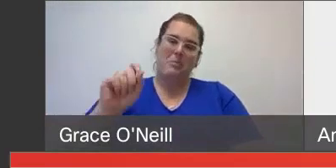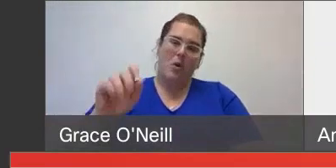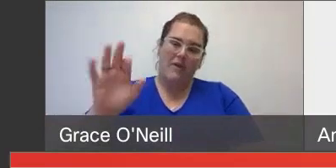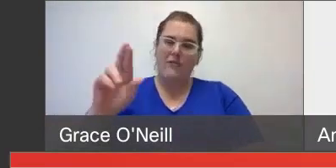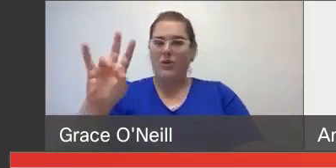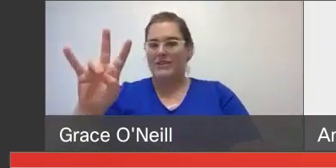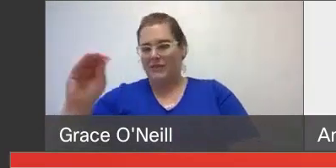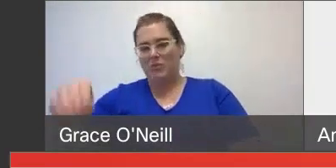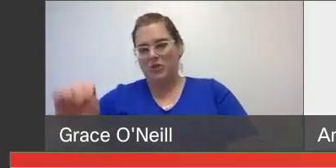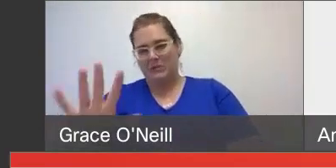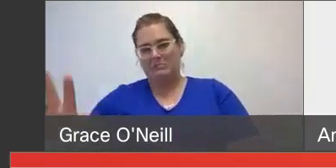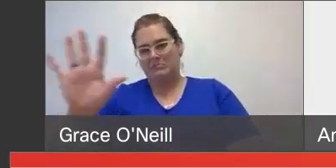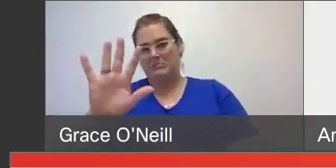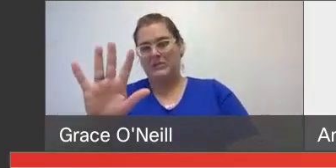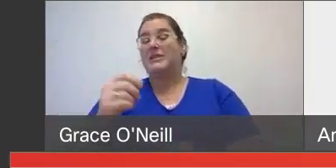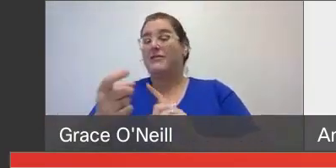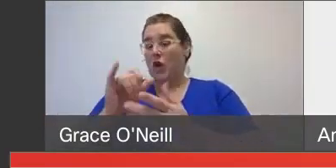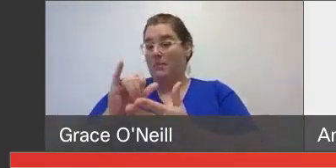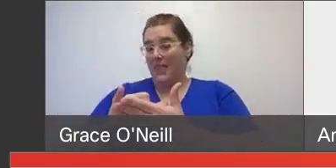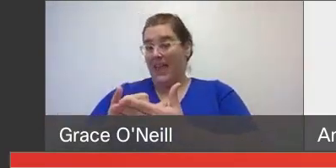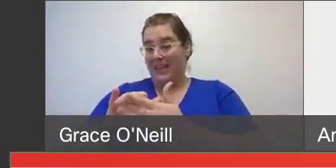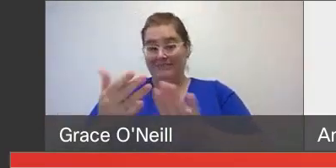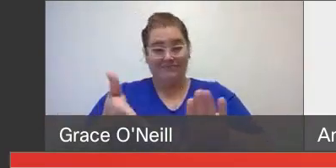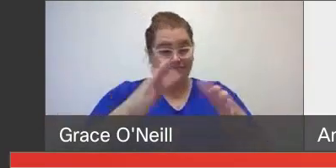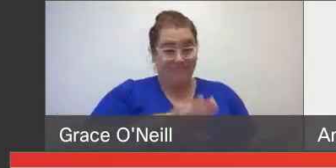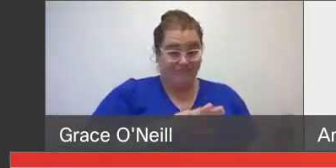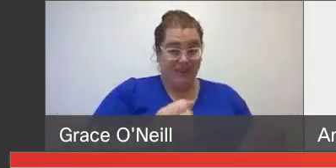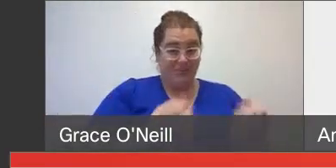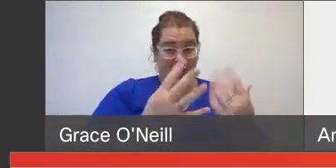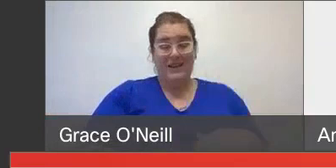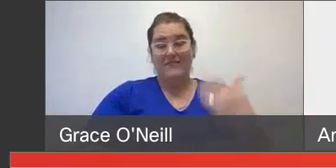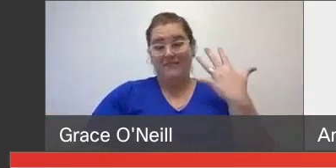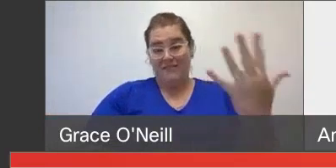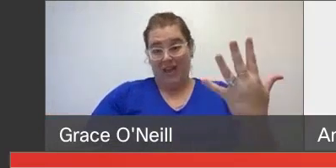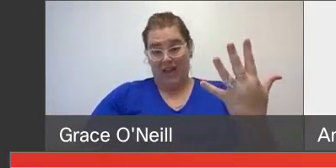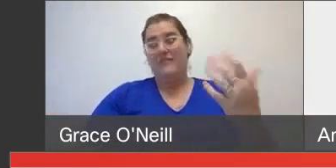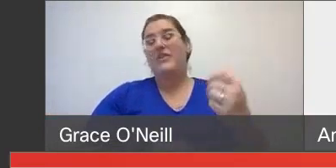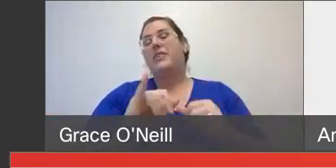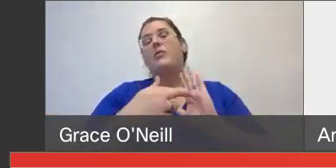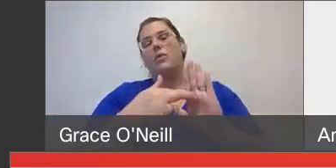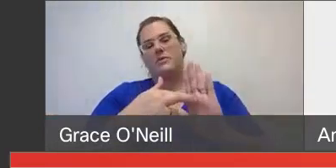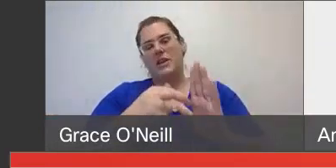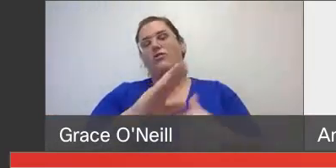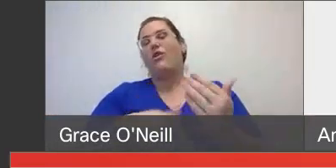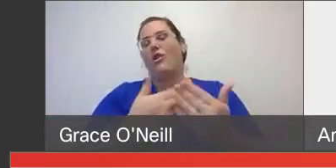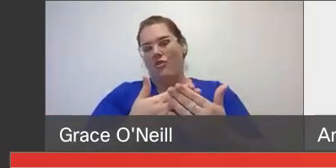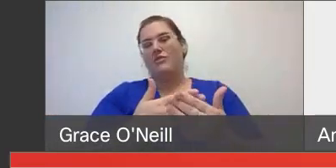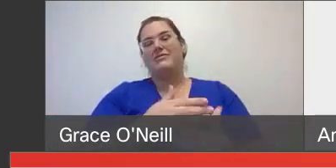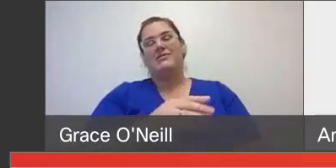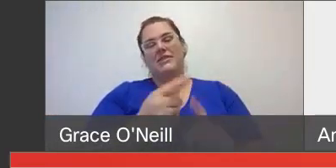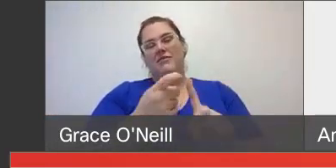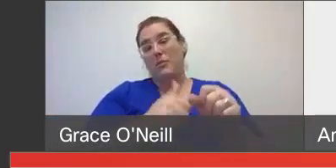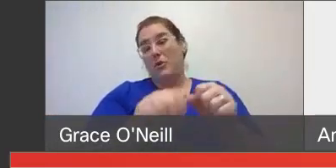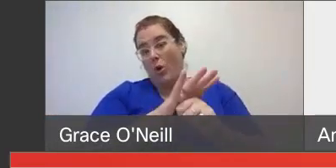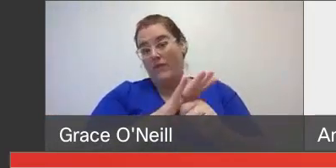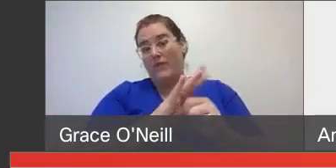deaths, and all 5 were confirmed as COVID deaths, representing about 8% of people in natural homes who had COVID who then died